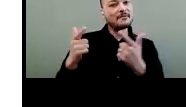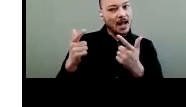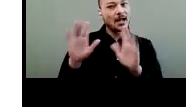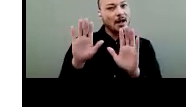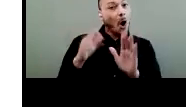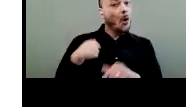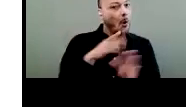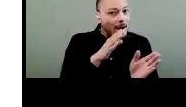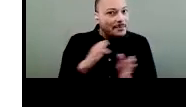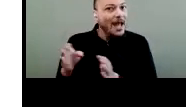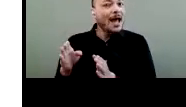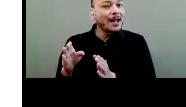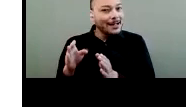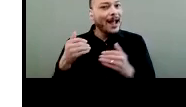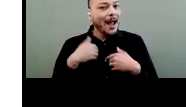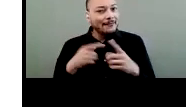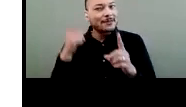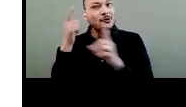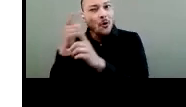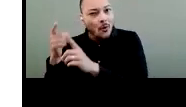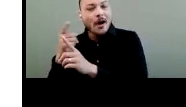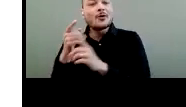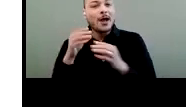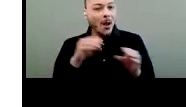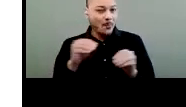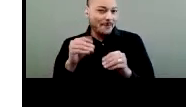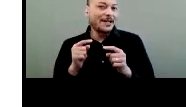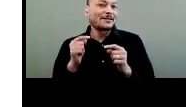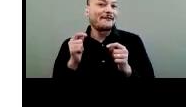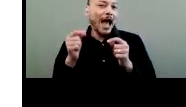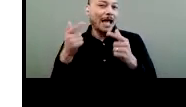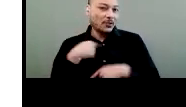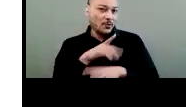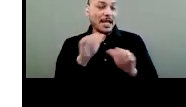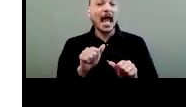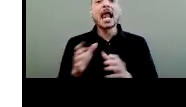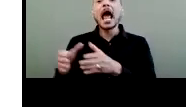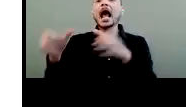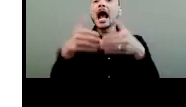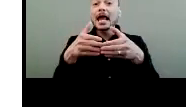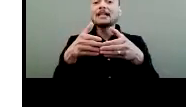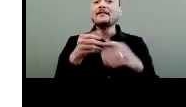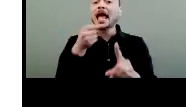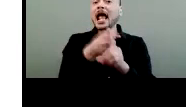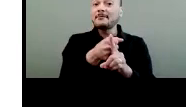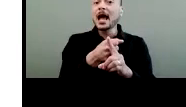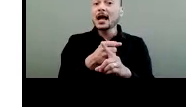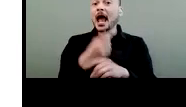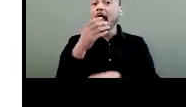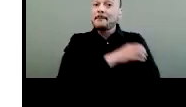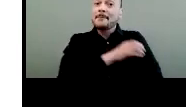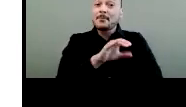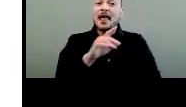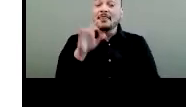and being intentional. We're going to move as fast as we can. In collective impact parlance, those are called quick wins, that